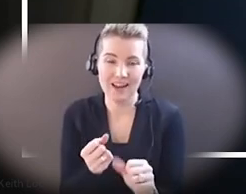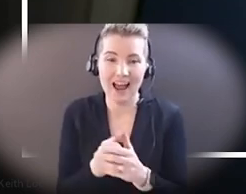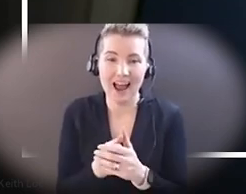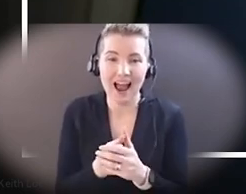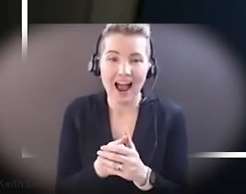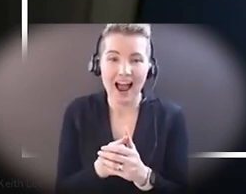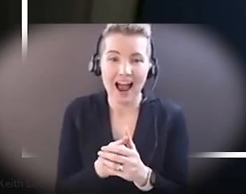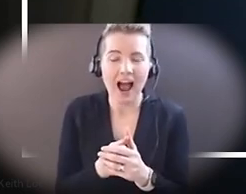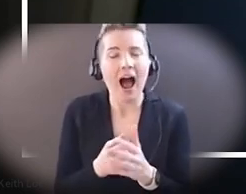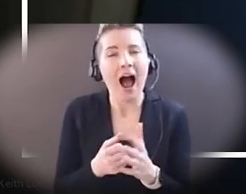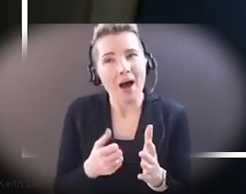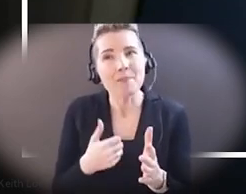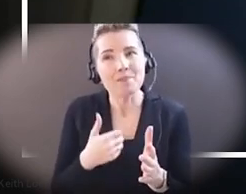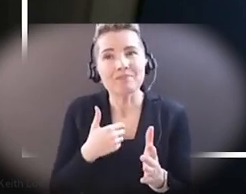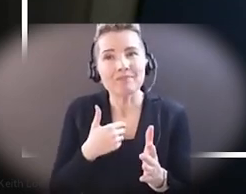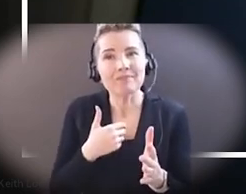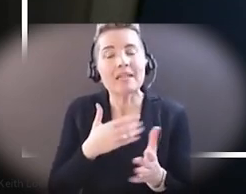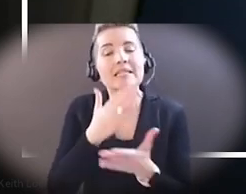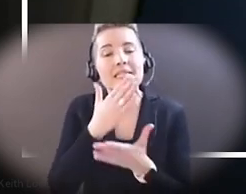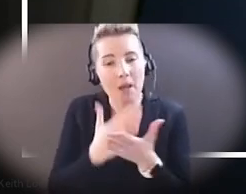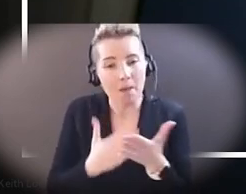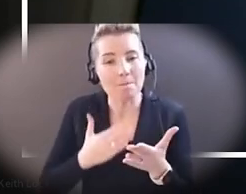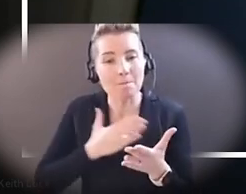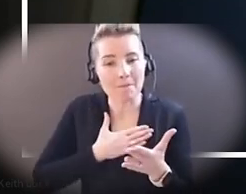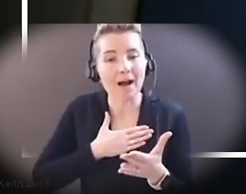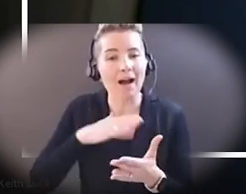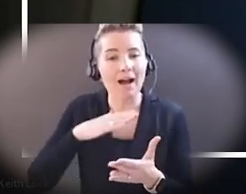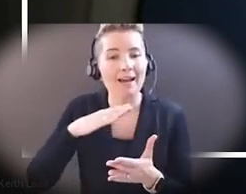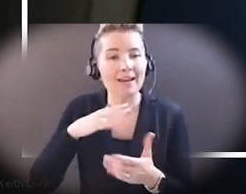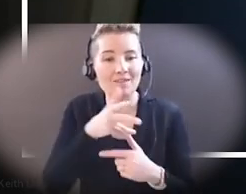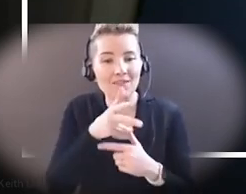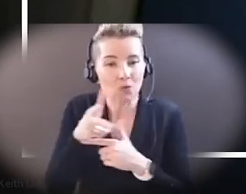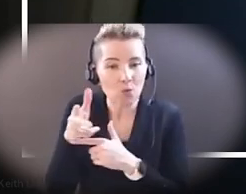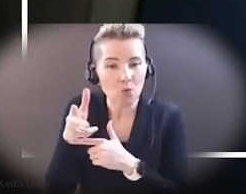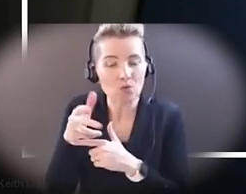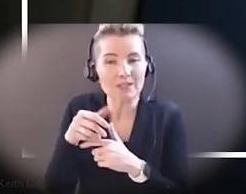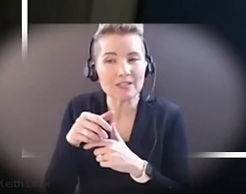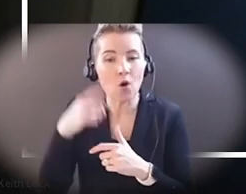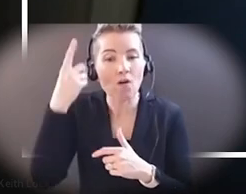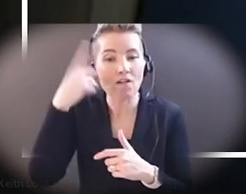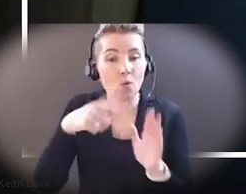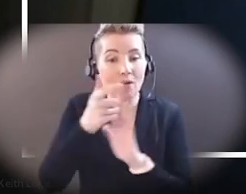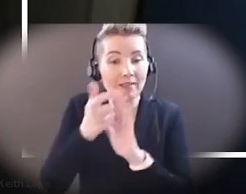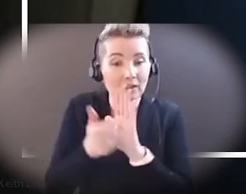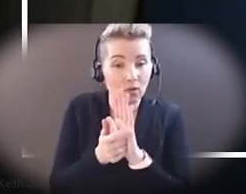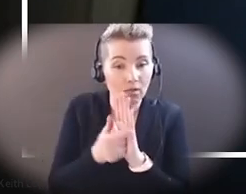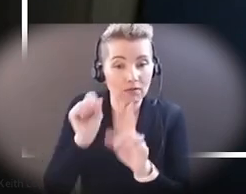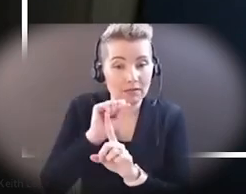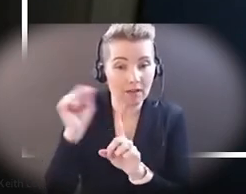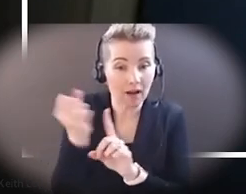I did some videos for the Legal Society, and you know, things like